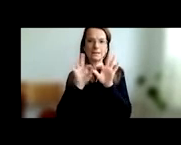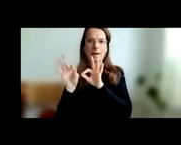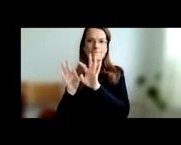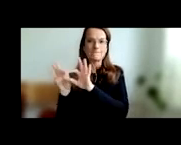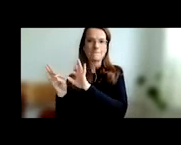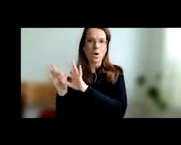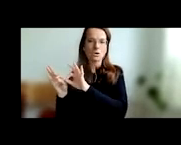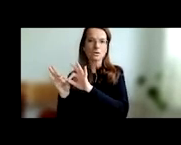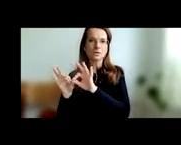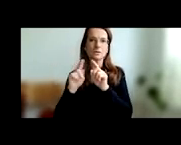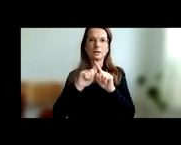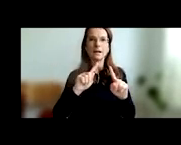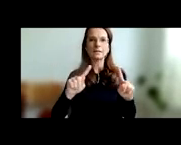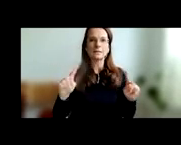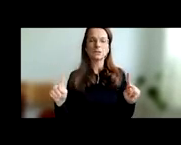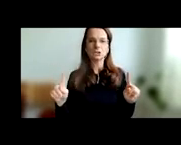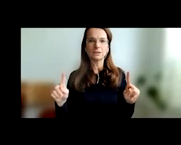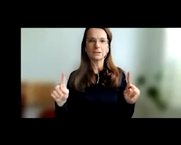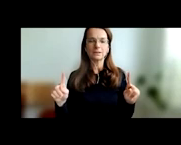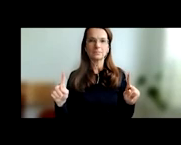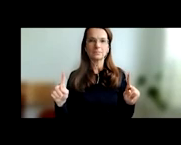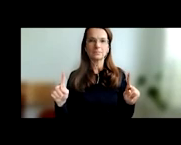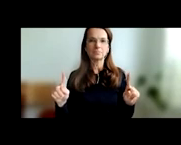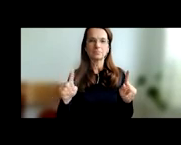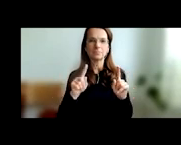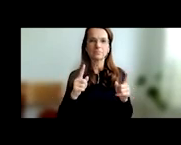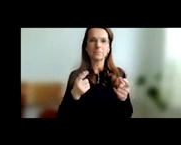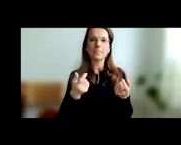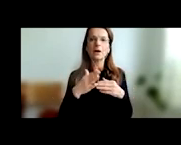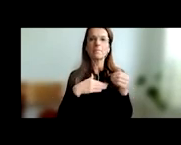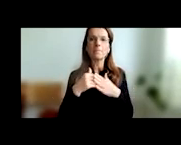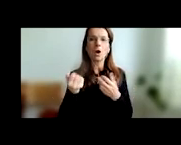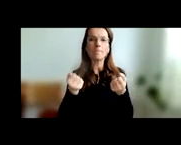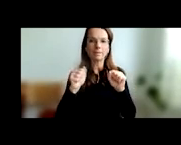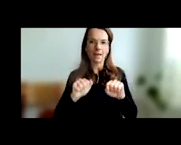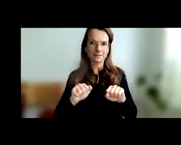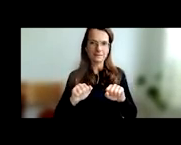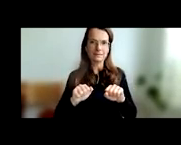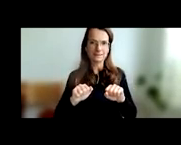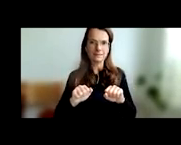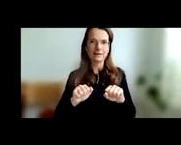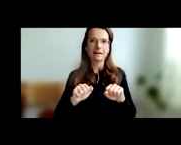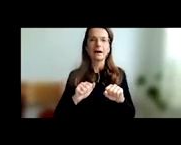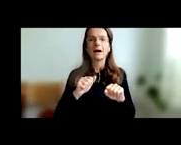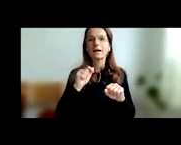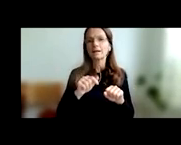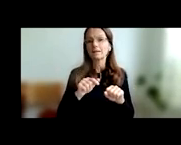so here we have a range of various types